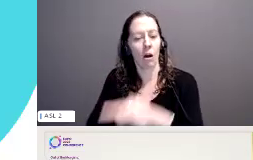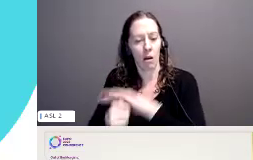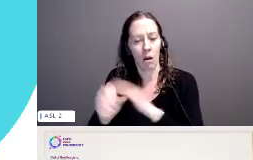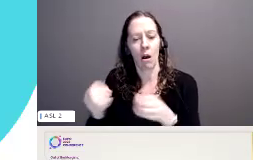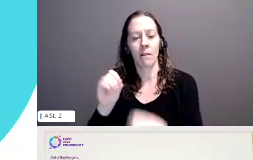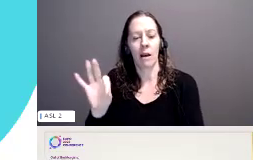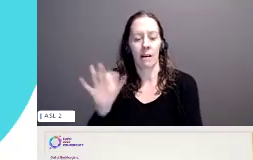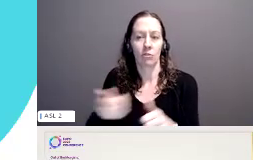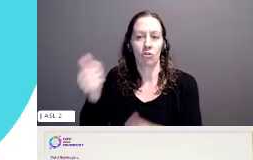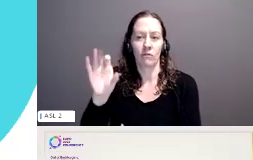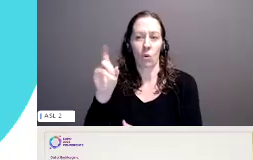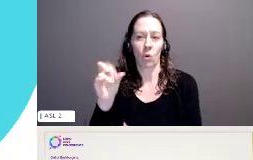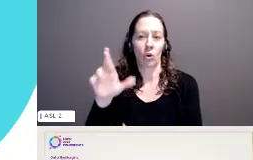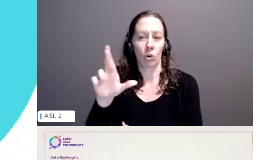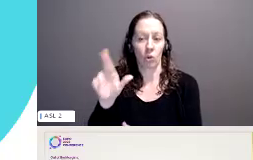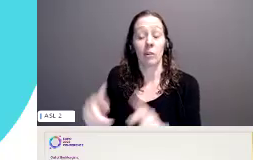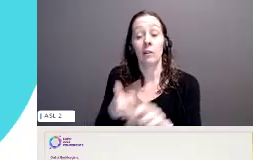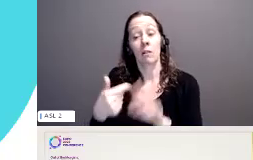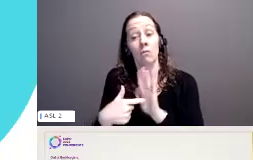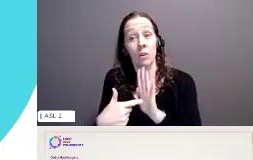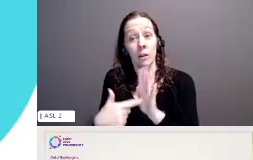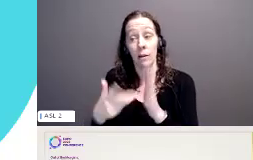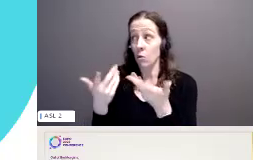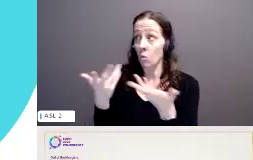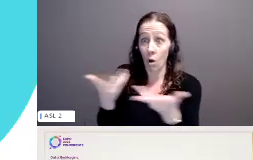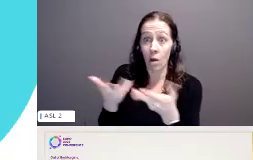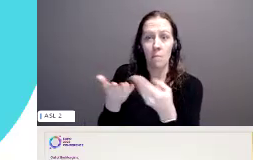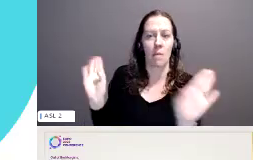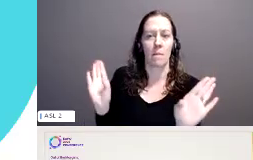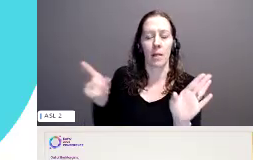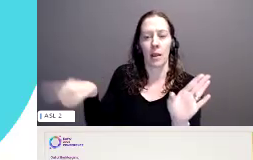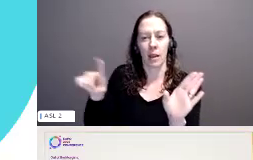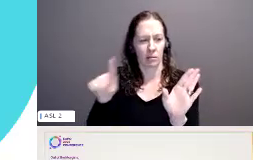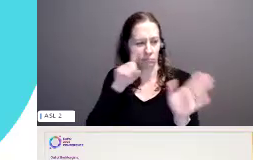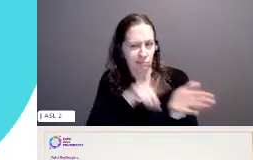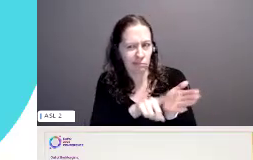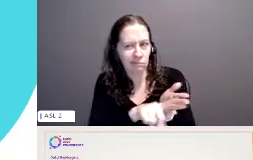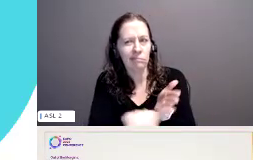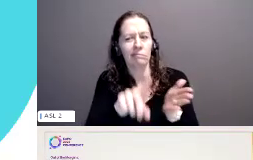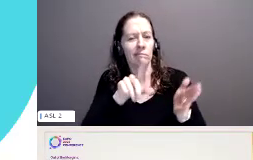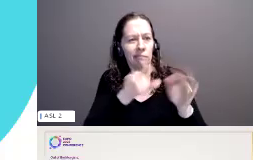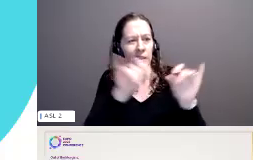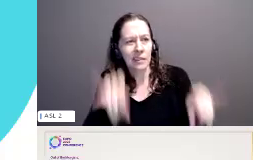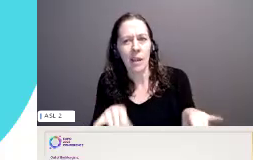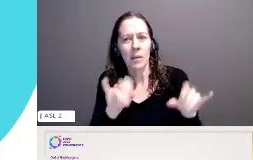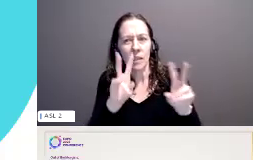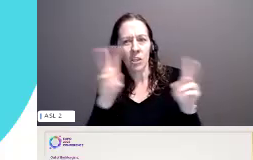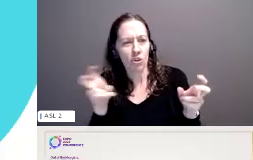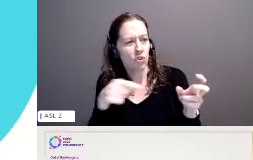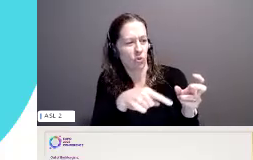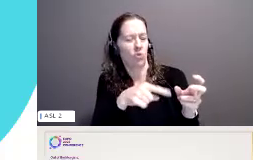where she represents the public, leading inquests aiming at examining systemic issues in death prevention in